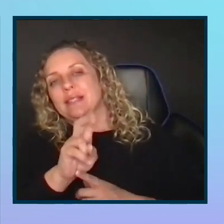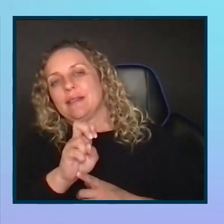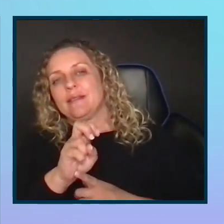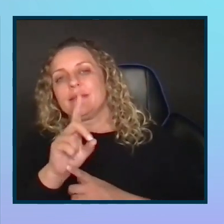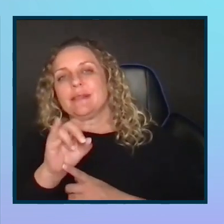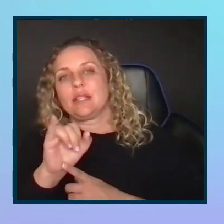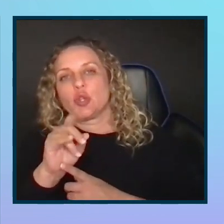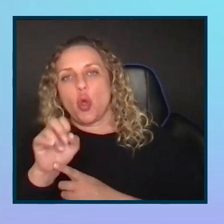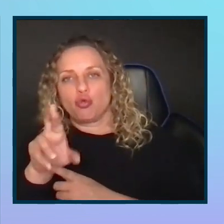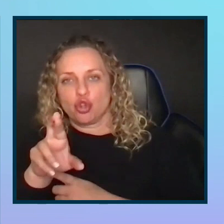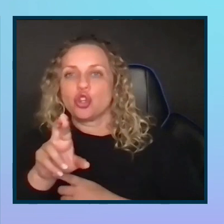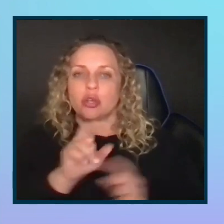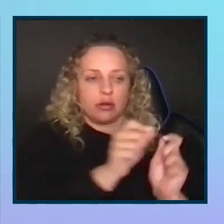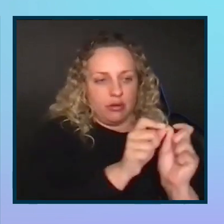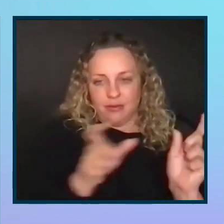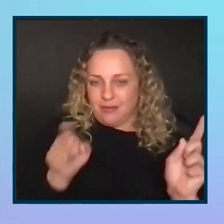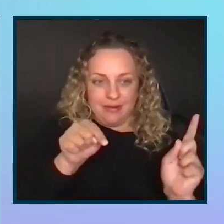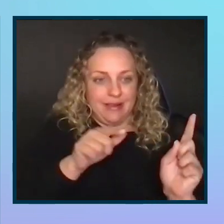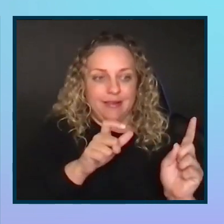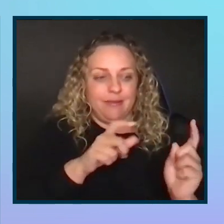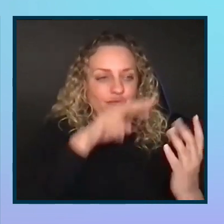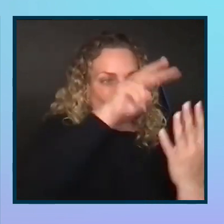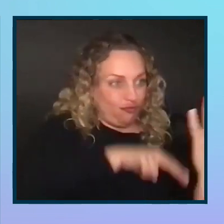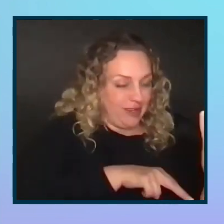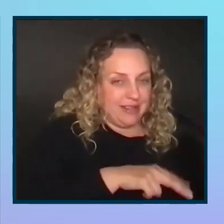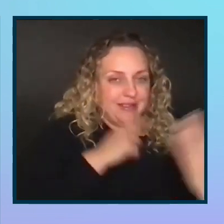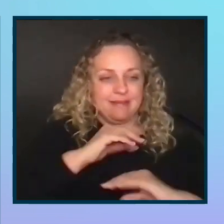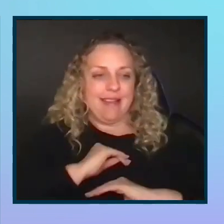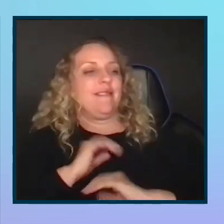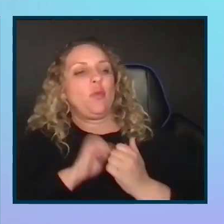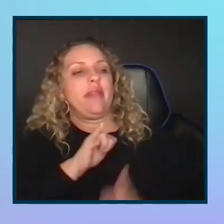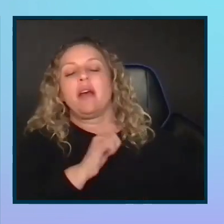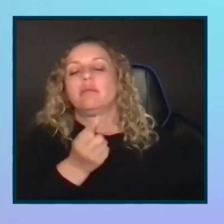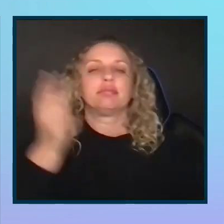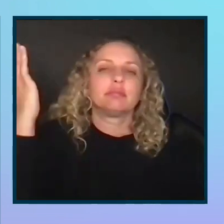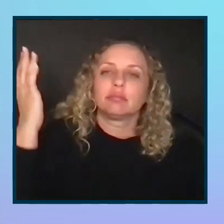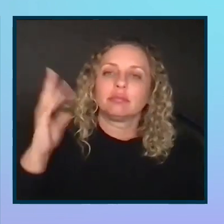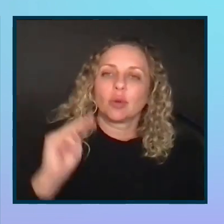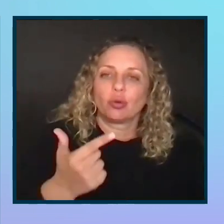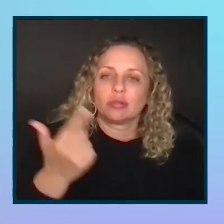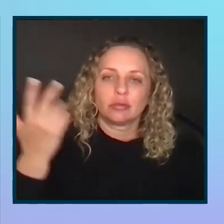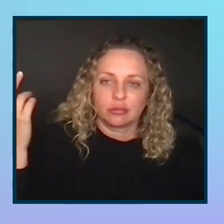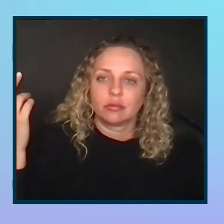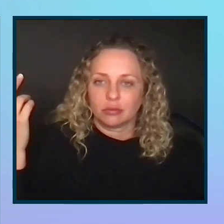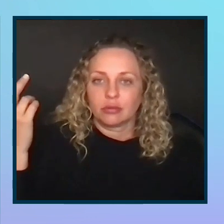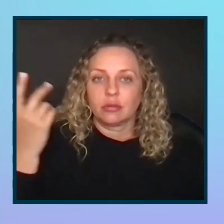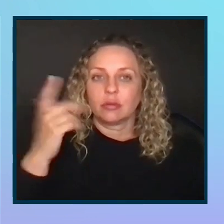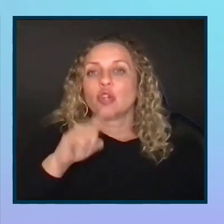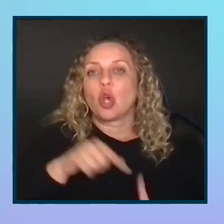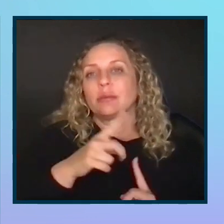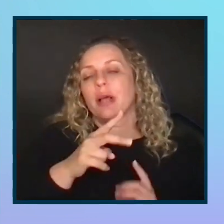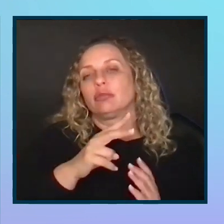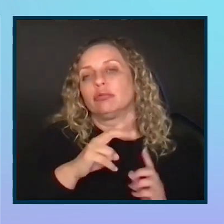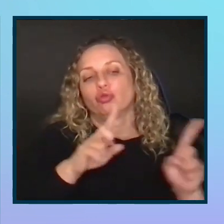reader technology happy with what you're building, then throw it away. When it comes to screen reader